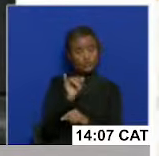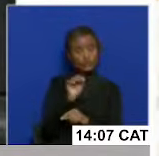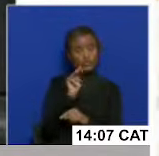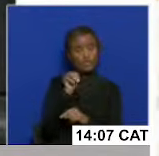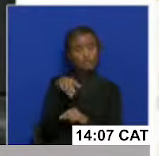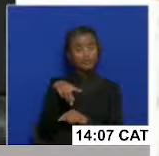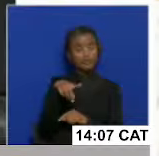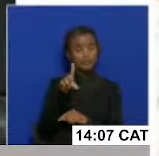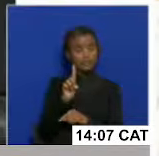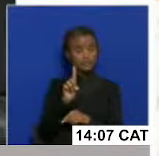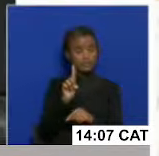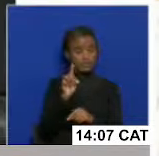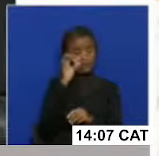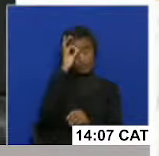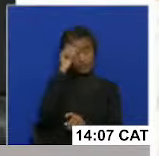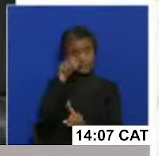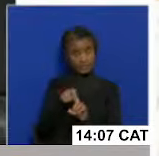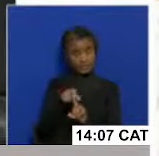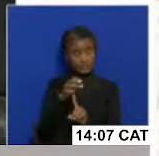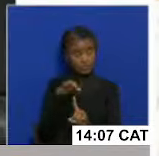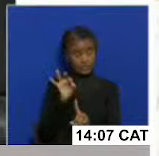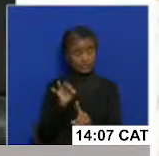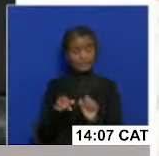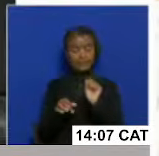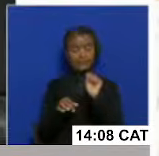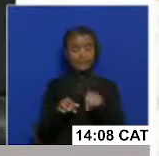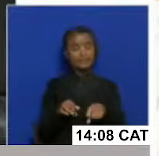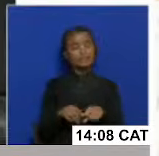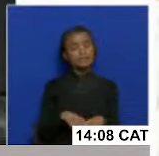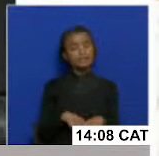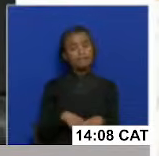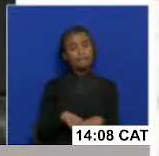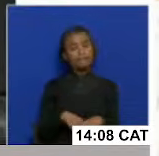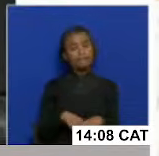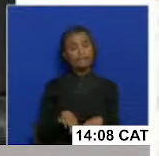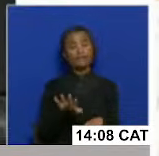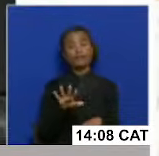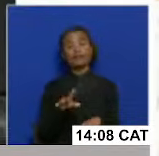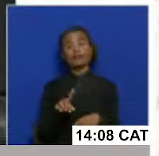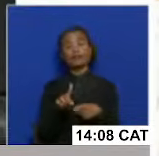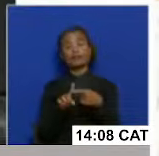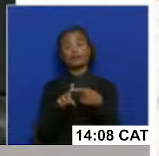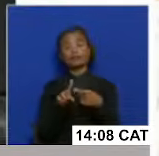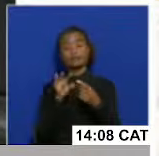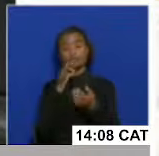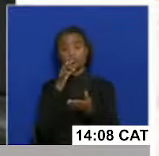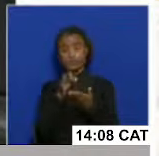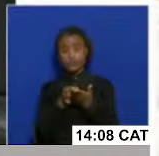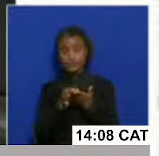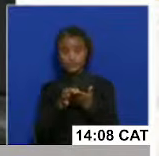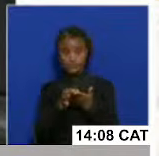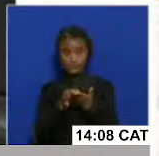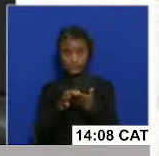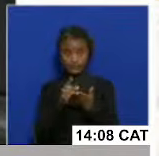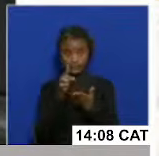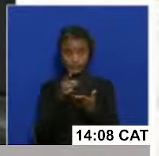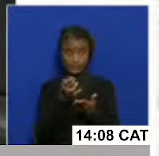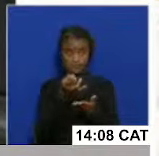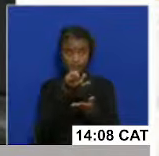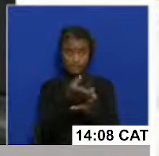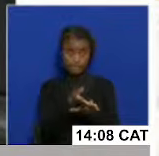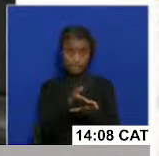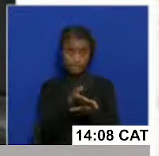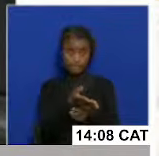Yes. Now, Witness K, that's the first proposal you made to Officer